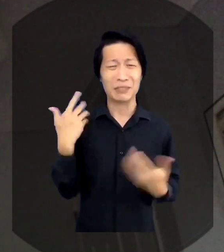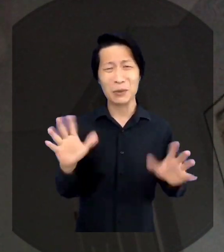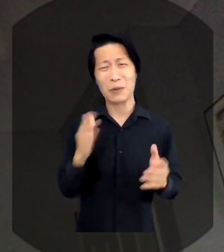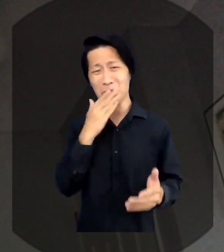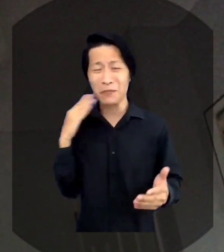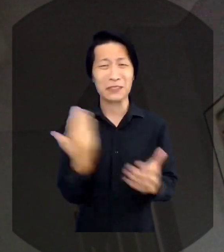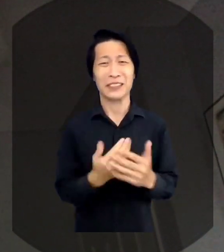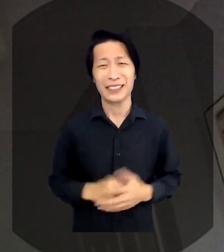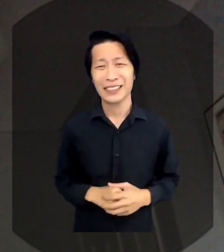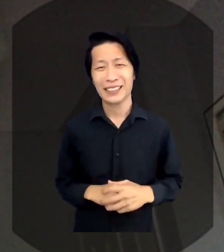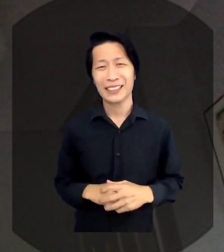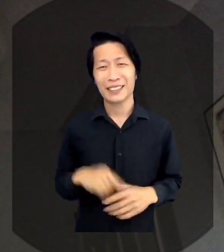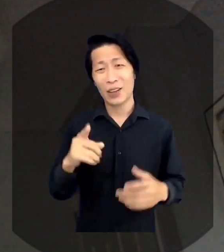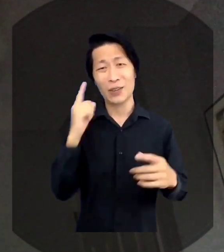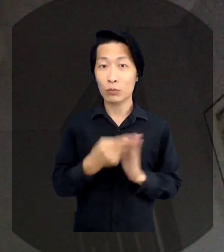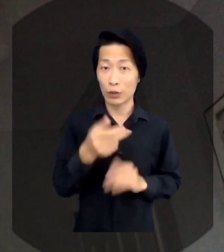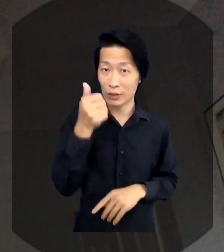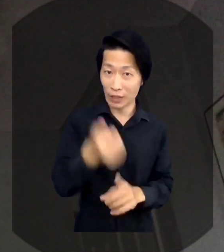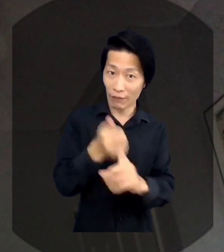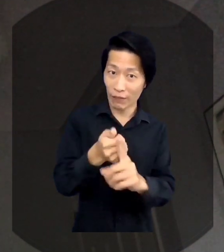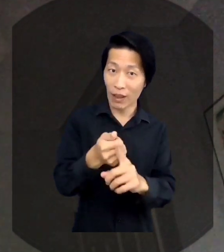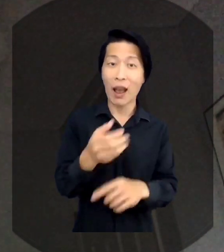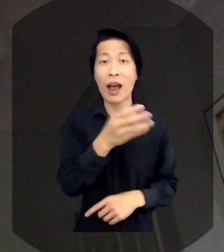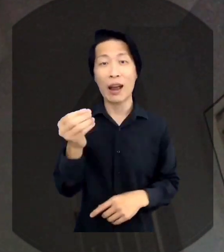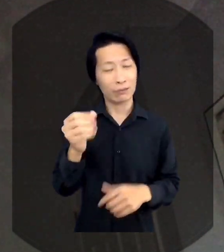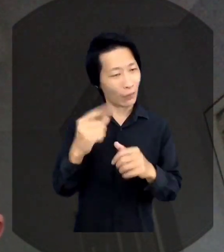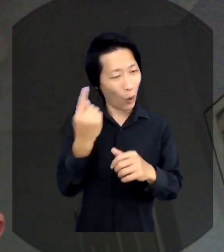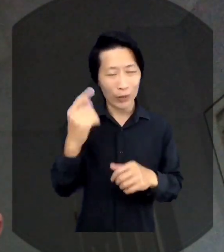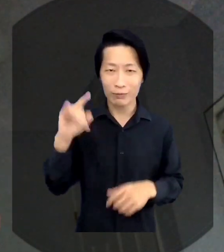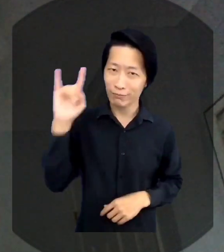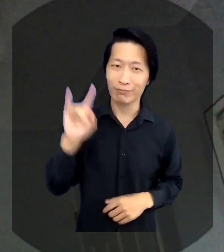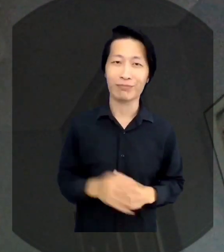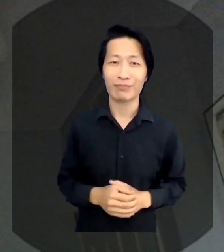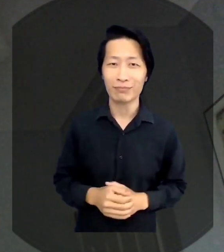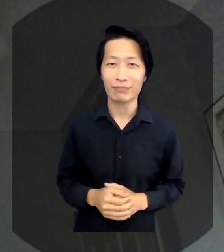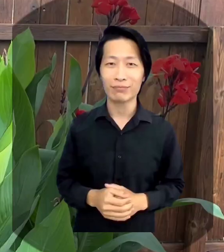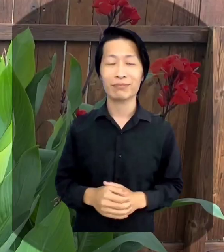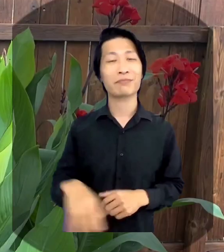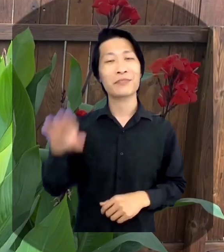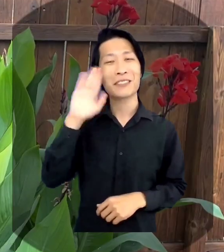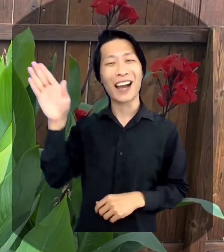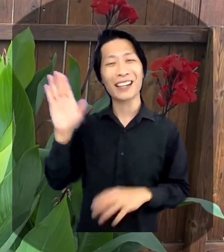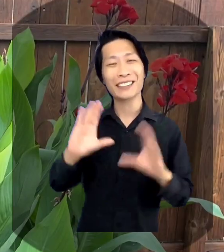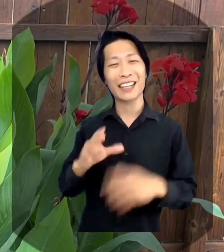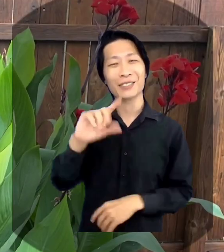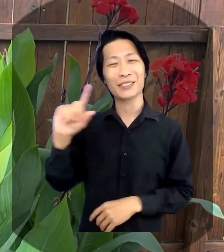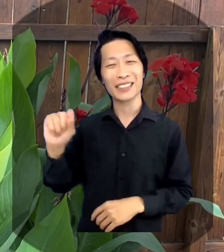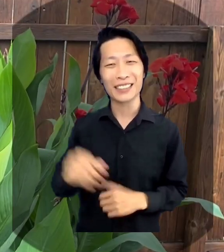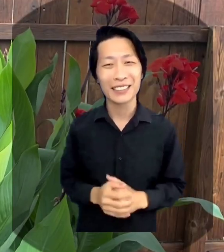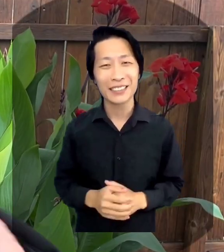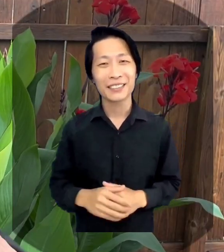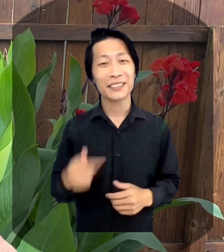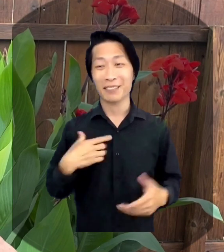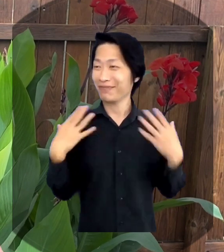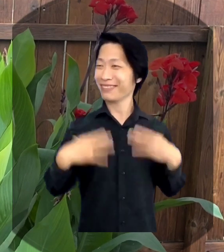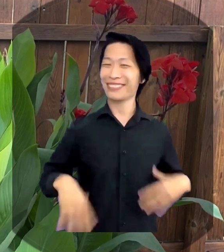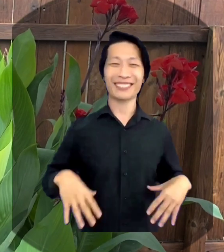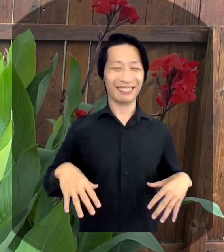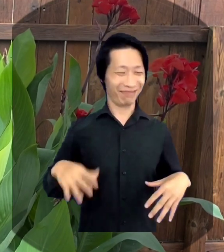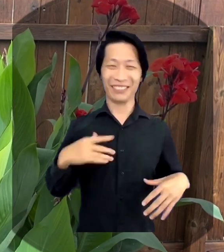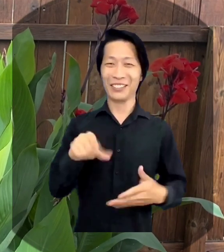hearts, but we have to be ready to listen, to truly recognize our own privileges and listen. As we all sit here today, I hope you are